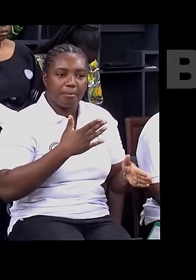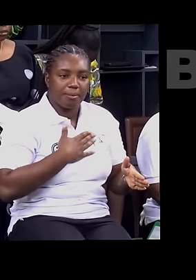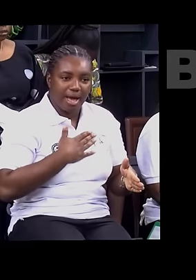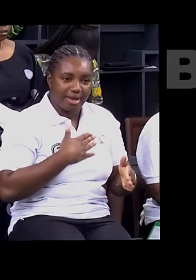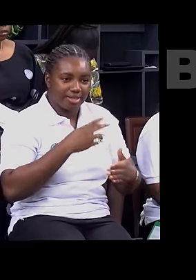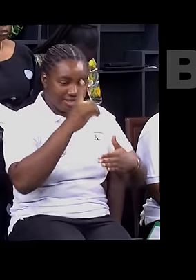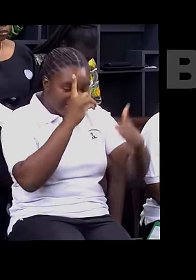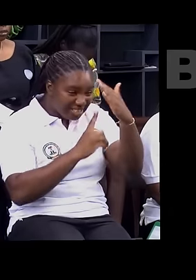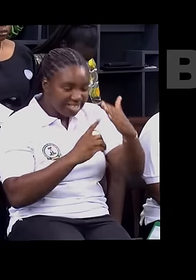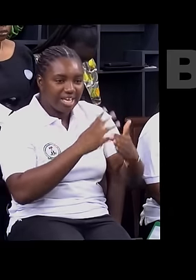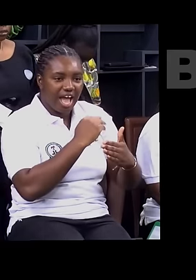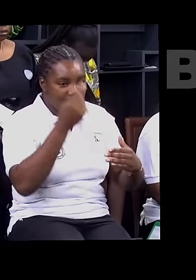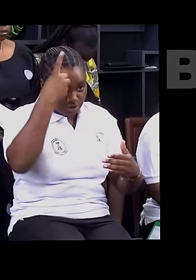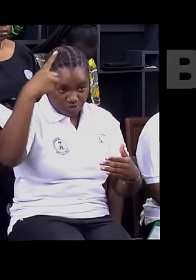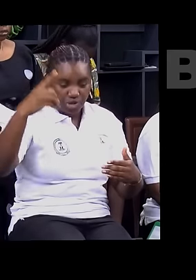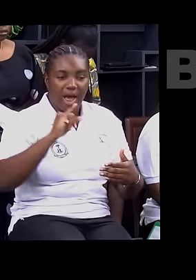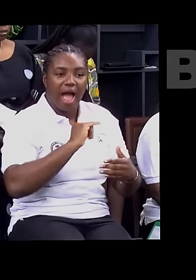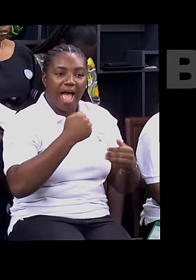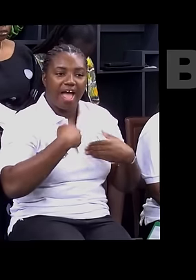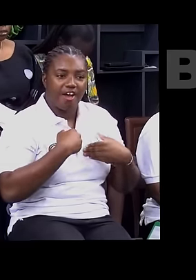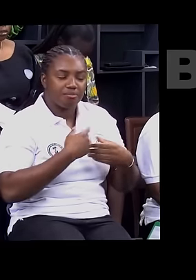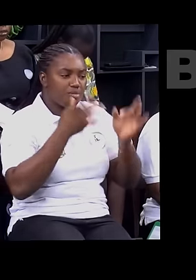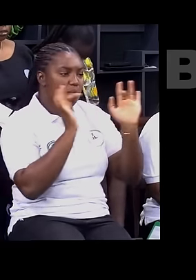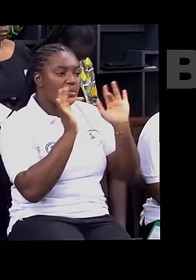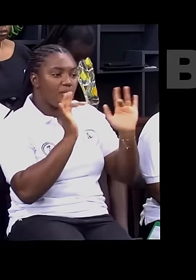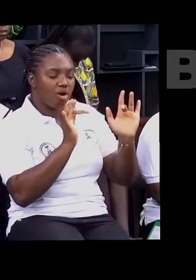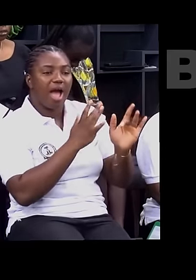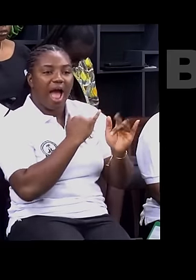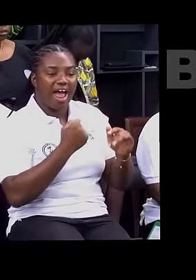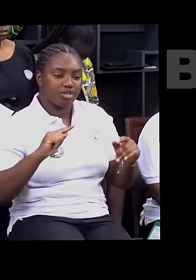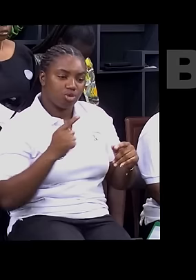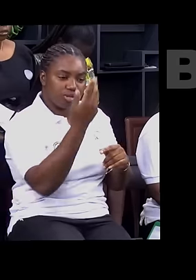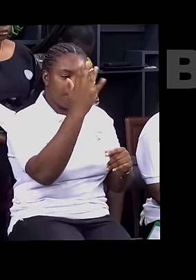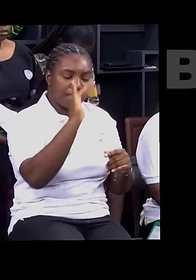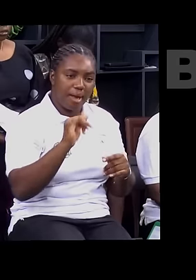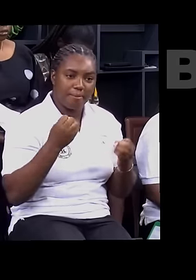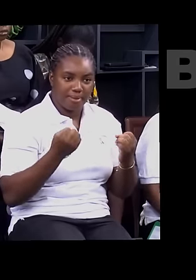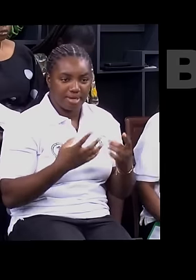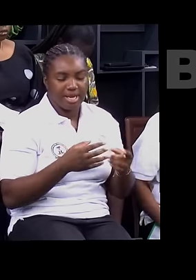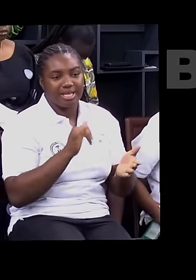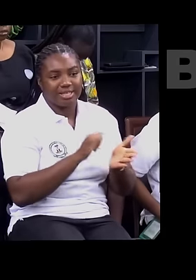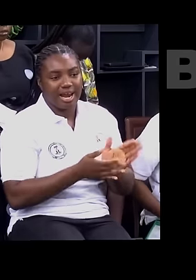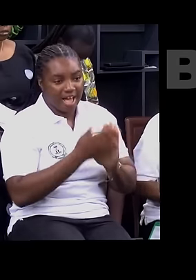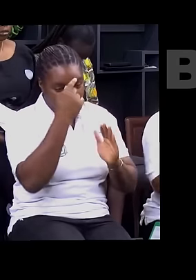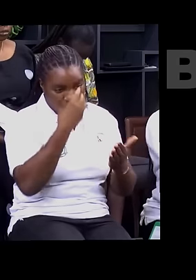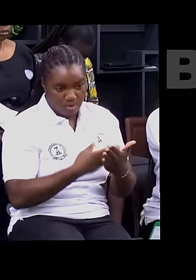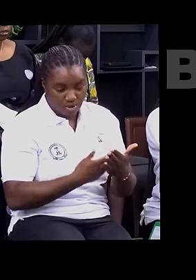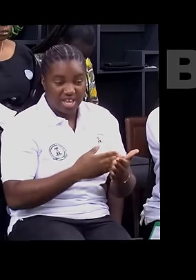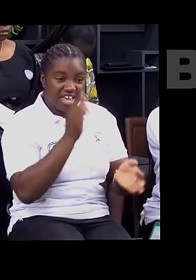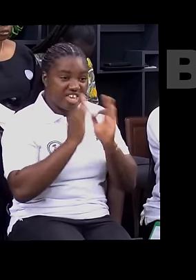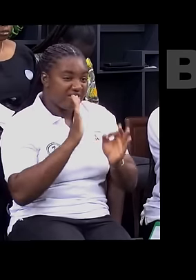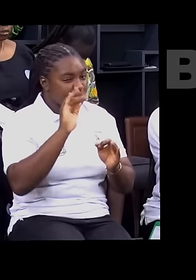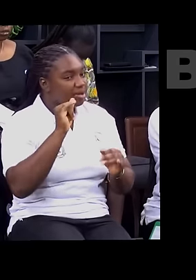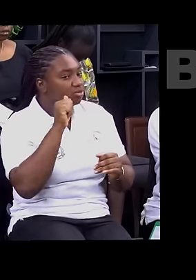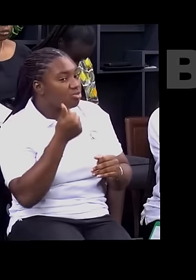mocked and insulted by many who I contacted for financial assistance. I believe if by tomorrow they hear a sad story